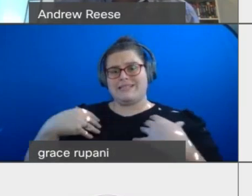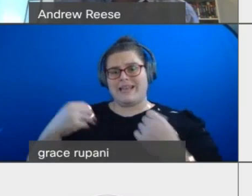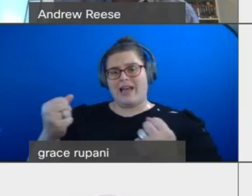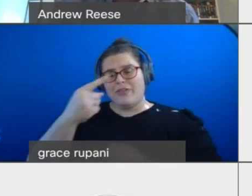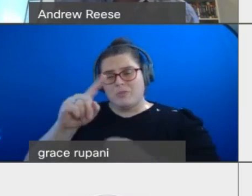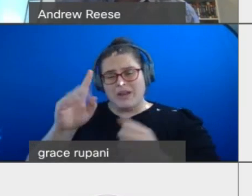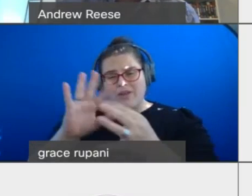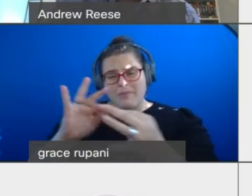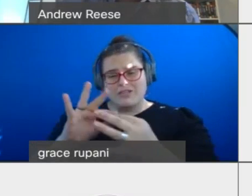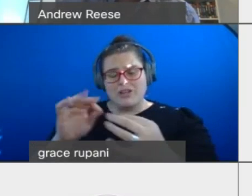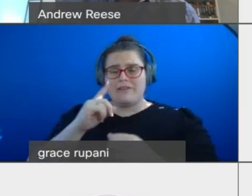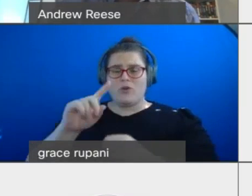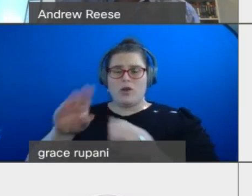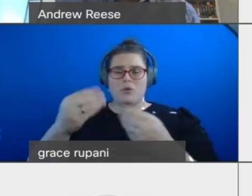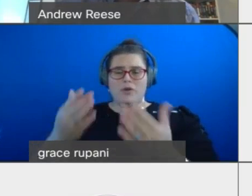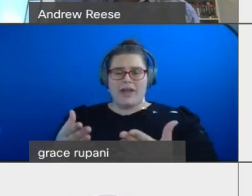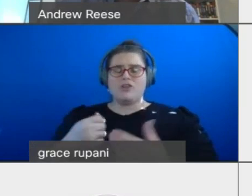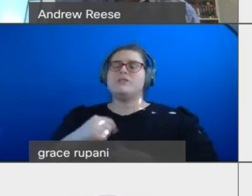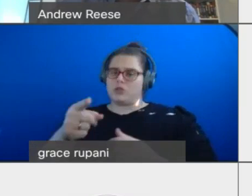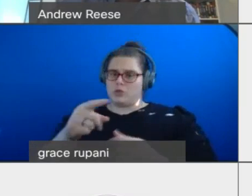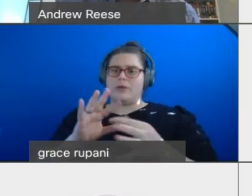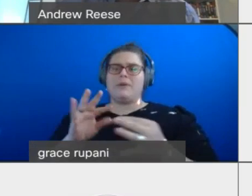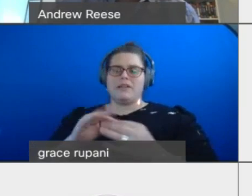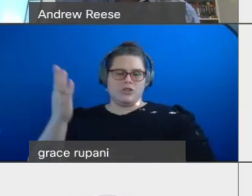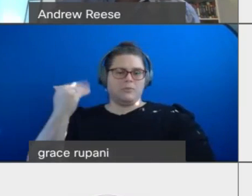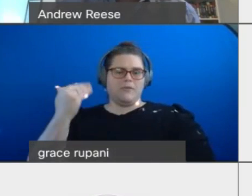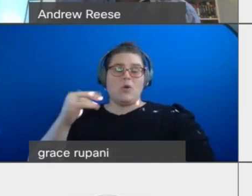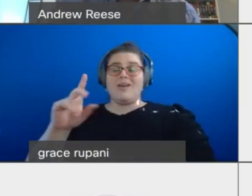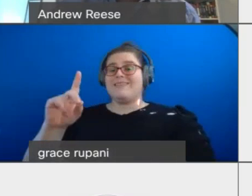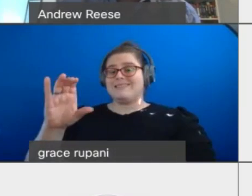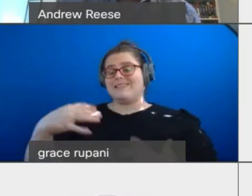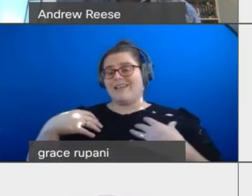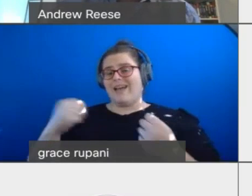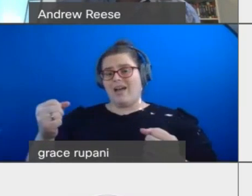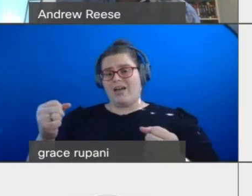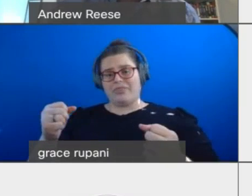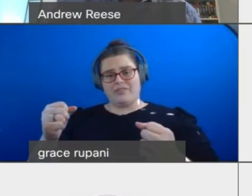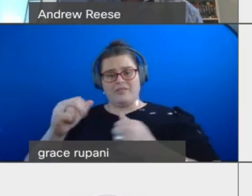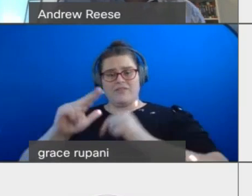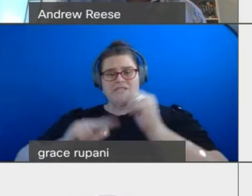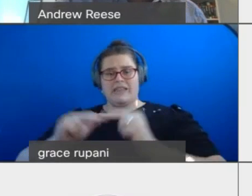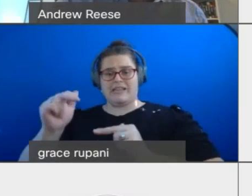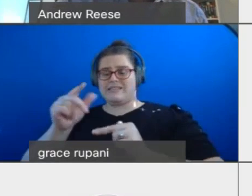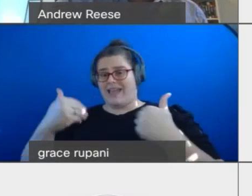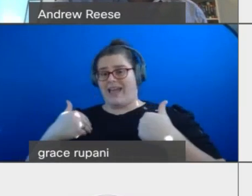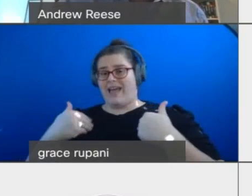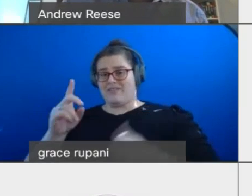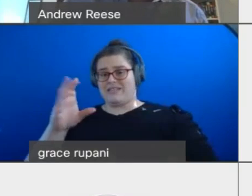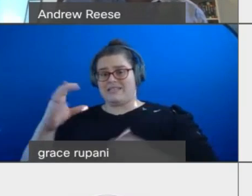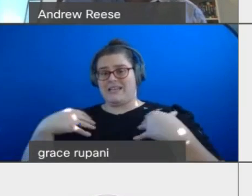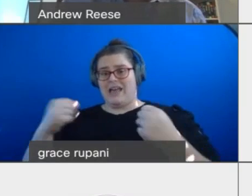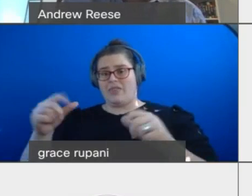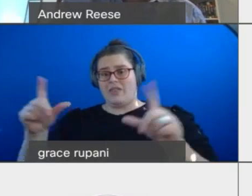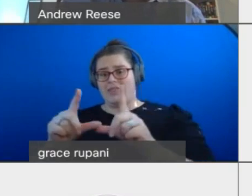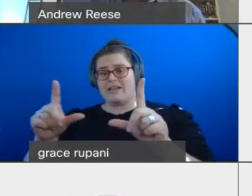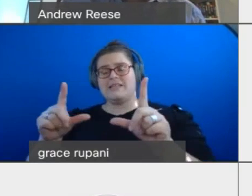As you mentioned earlier, DC Health licensed facilities, we do respond to outbreaks at the healthcare